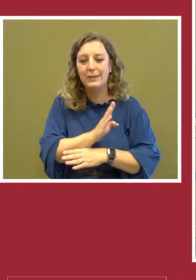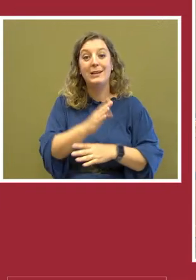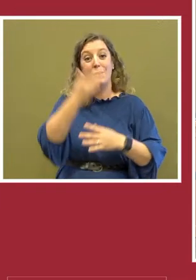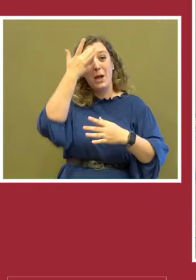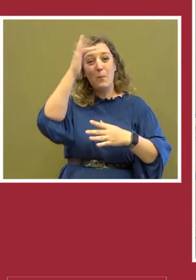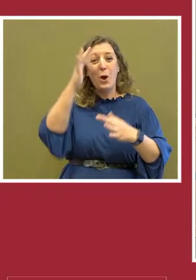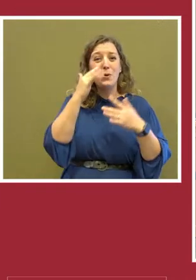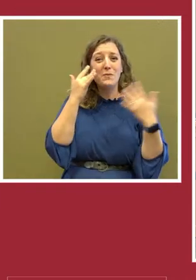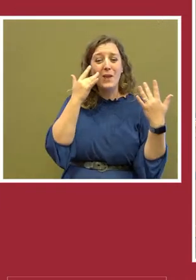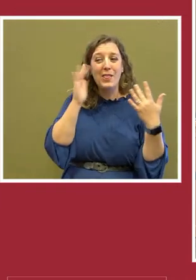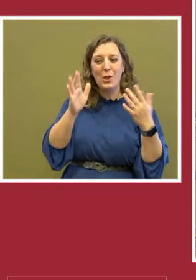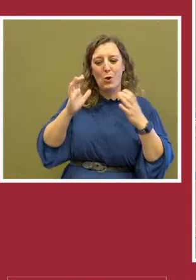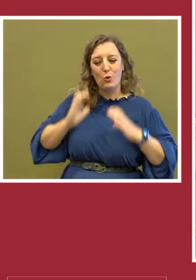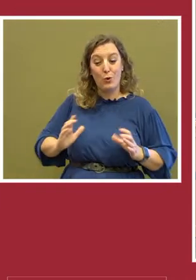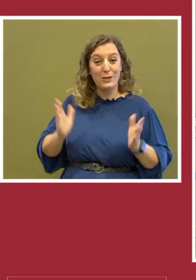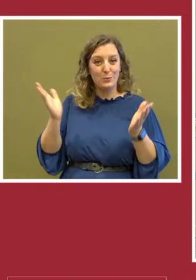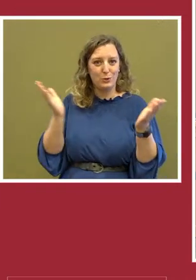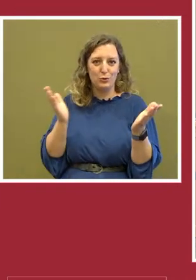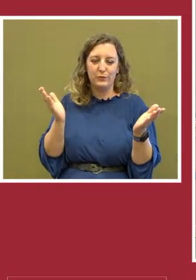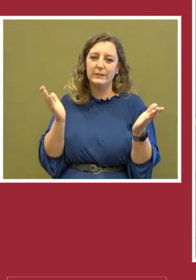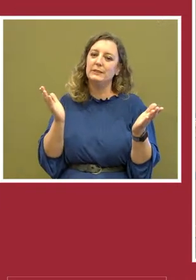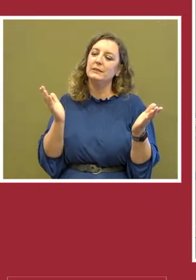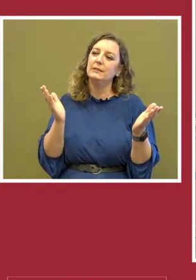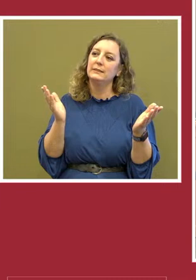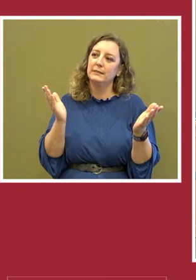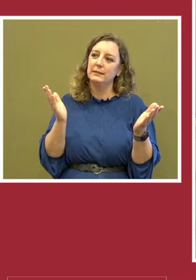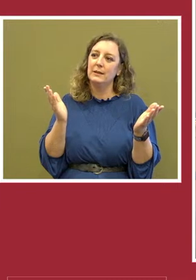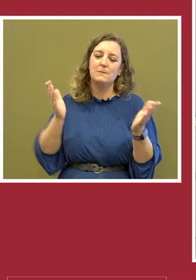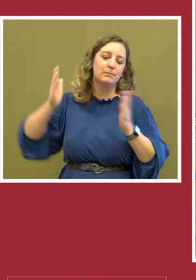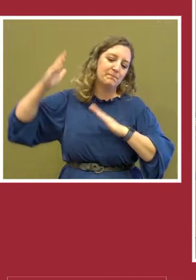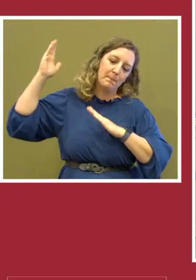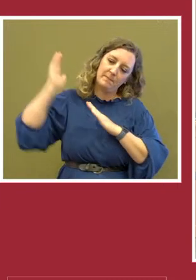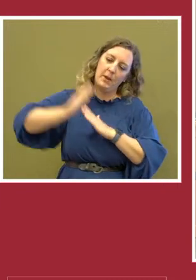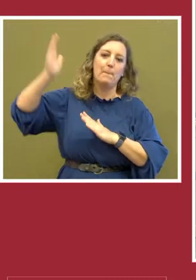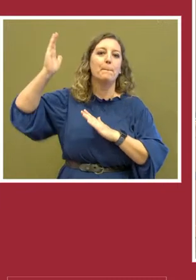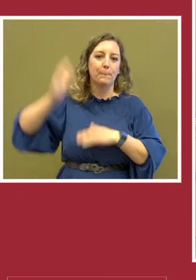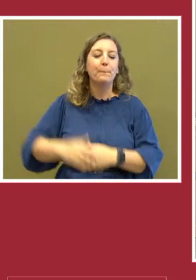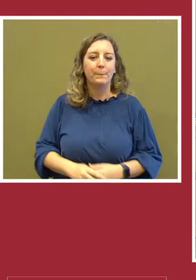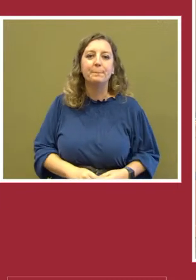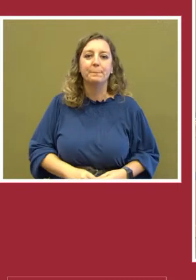friendly, and her customer service is through the roof.